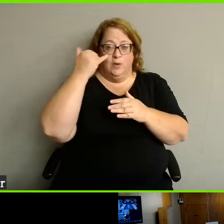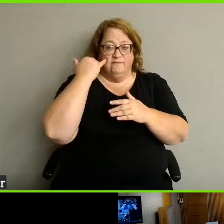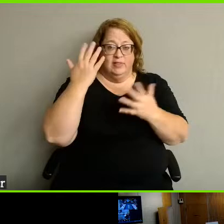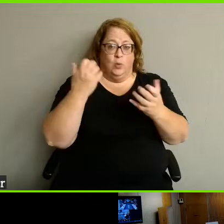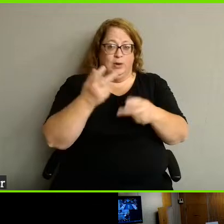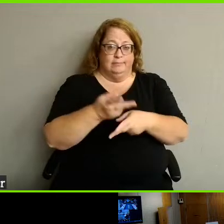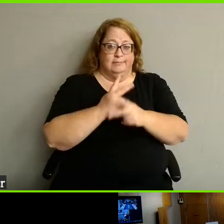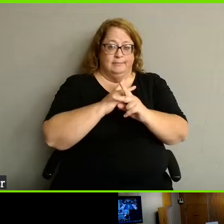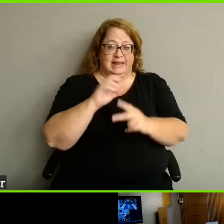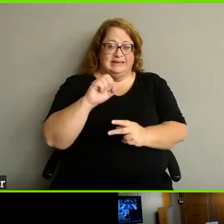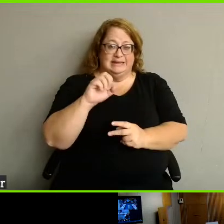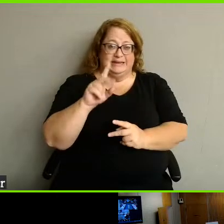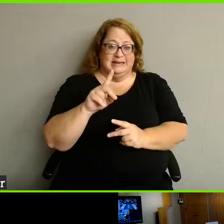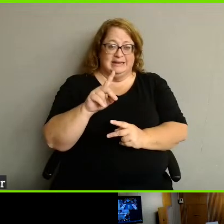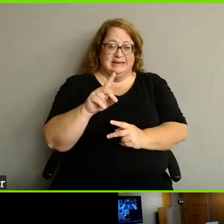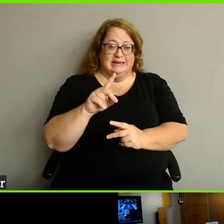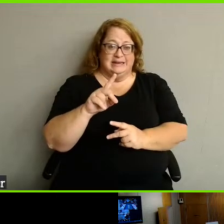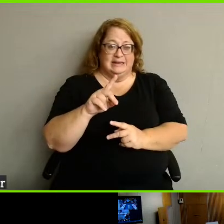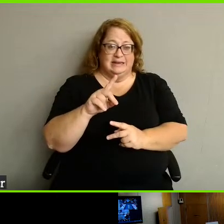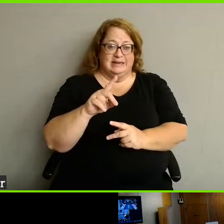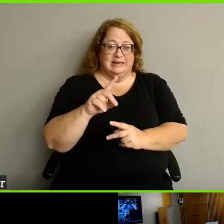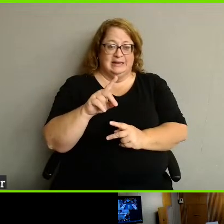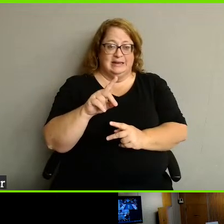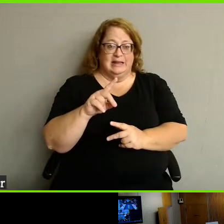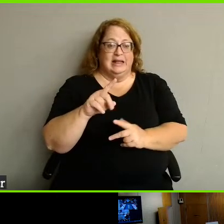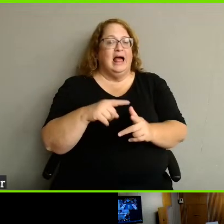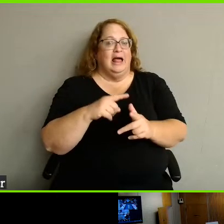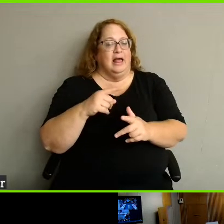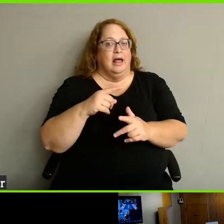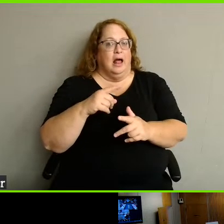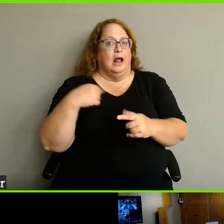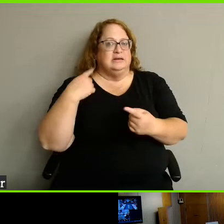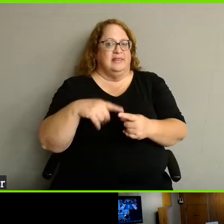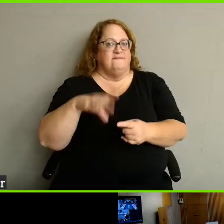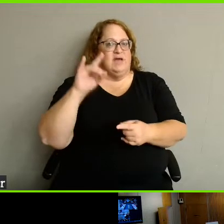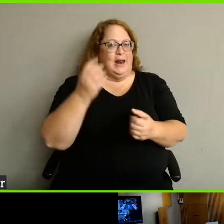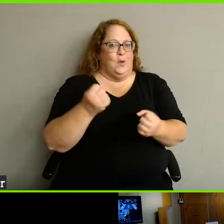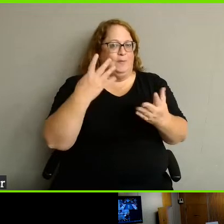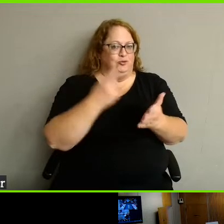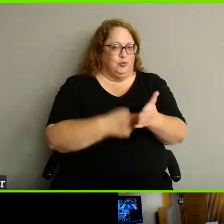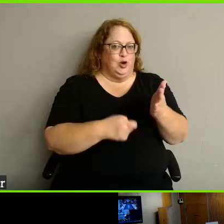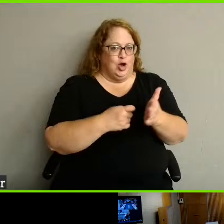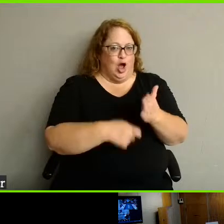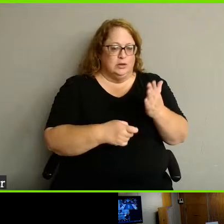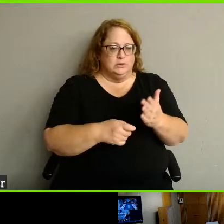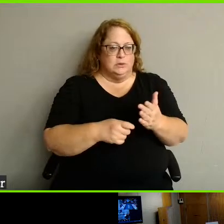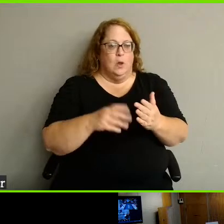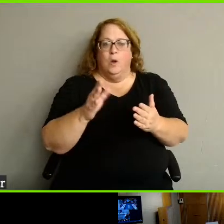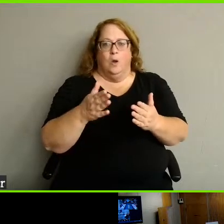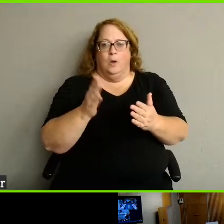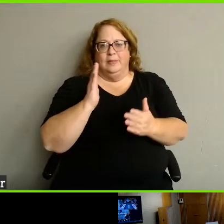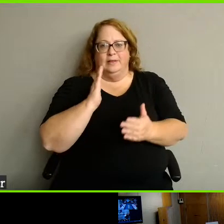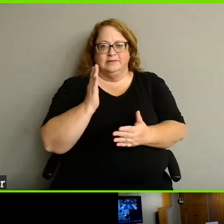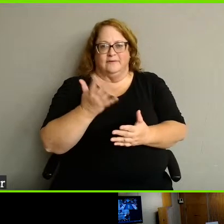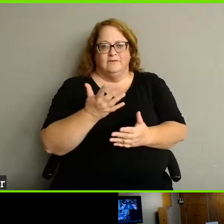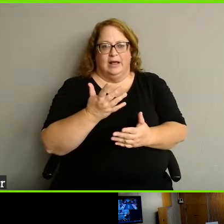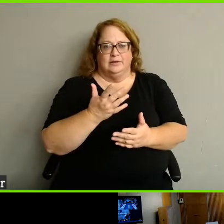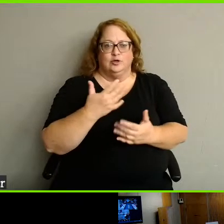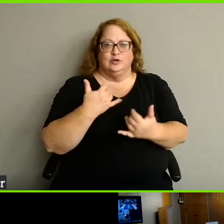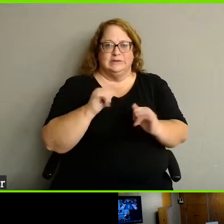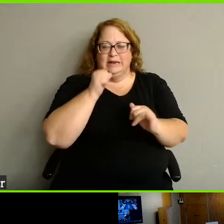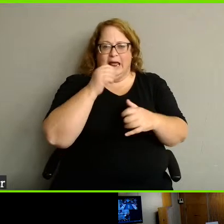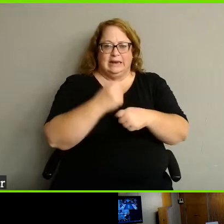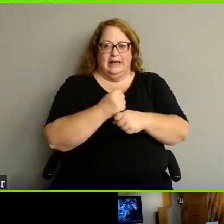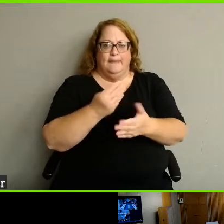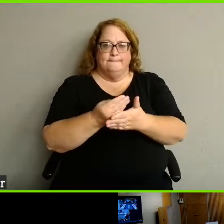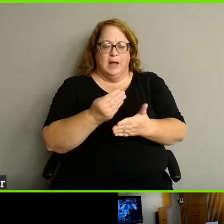SSD. They see that as an option. Until they find out the dollar amount. Yeah, until they find out the dollar amount, say, well, whether you don't keep it or not, you're still not getting the